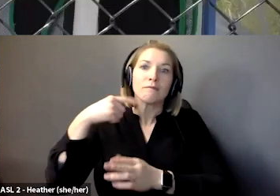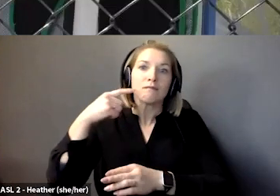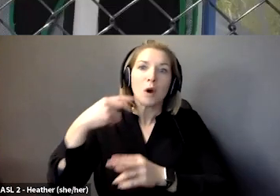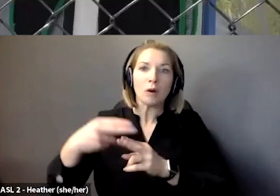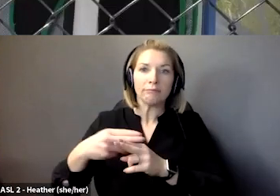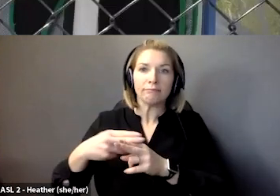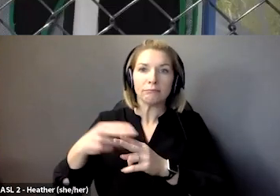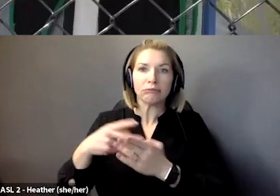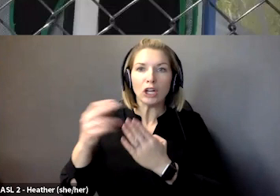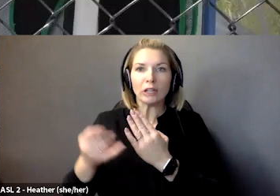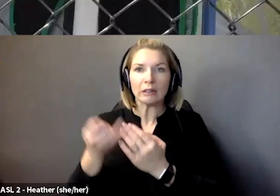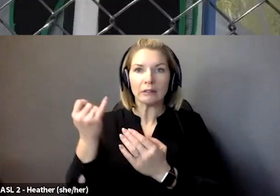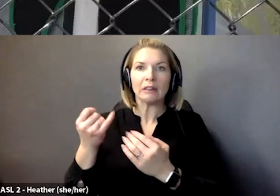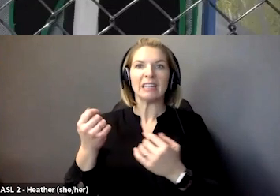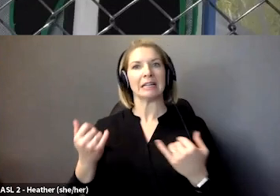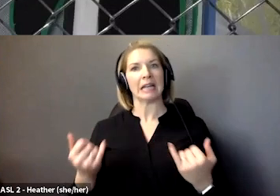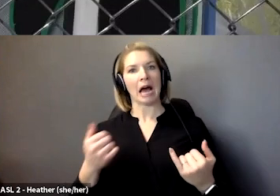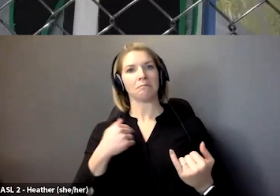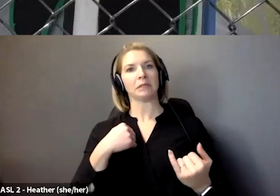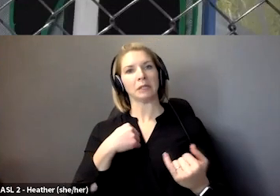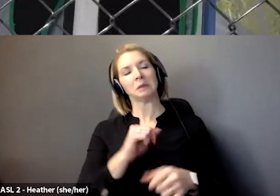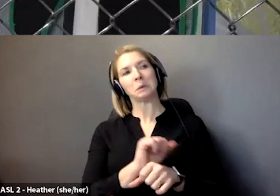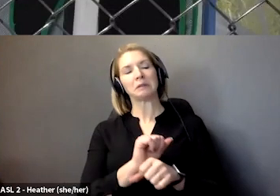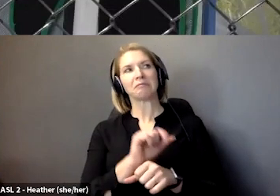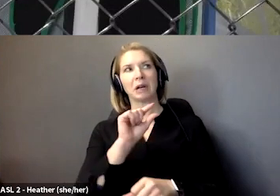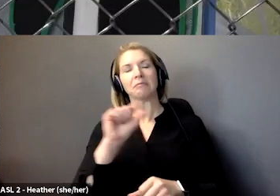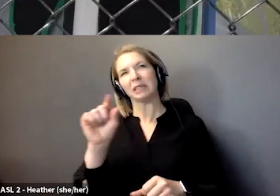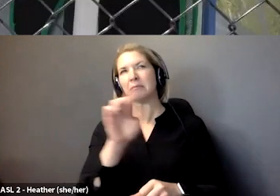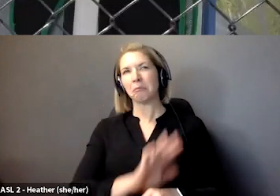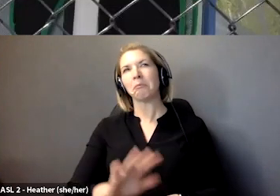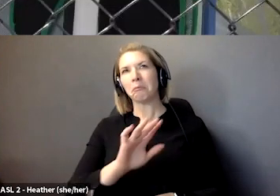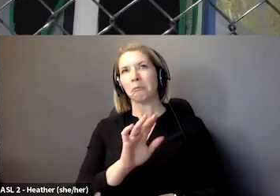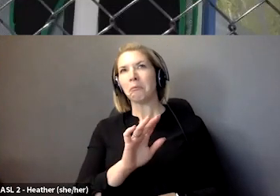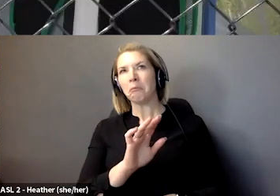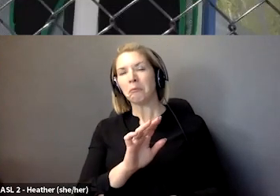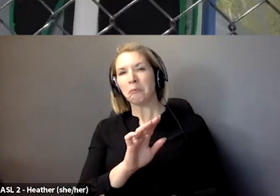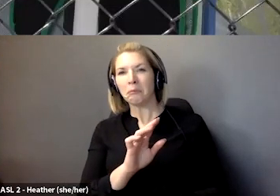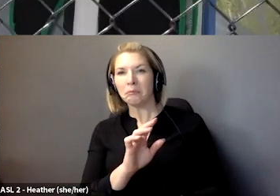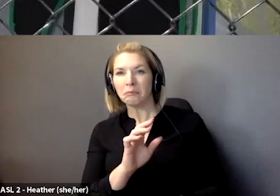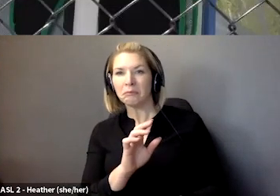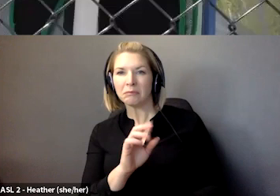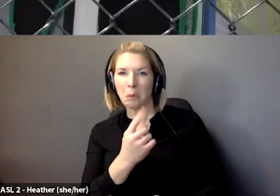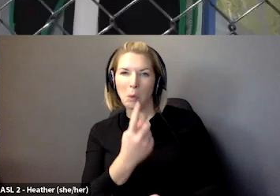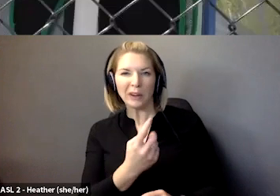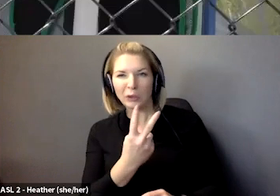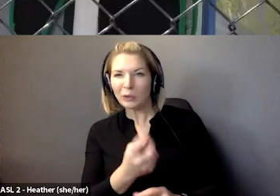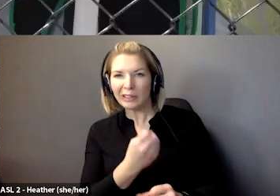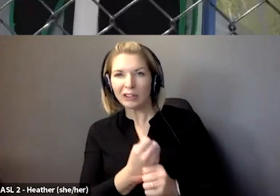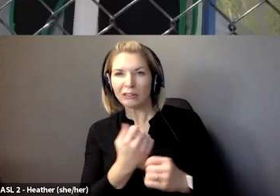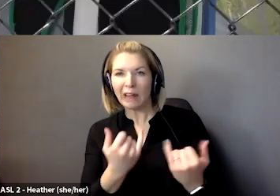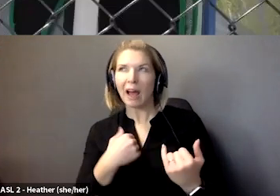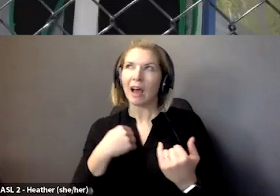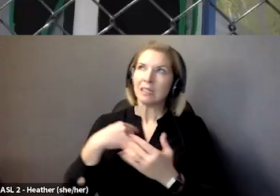I've been working with the government for quite a while now to create something, but sadly, the